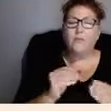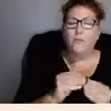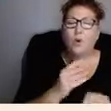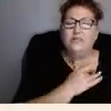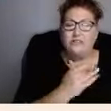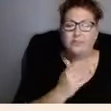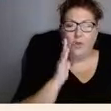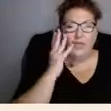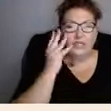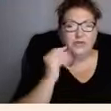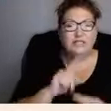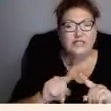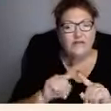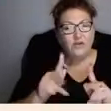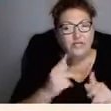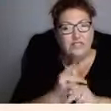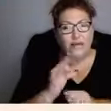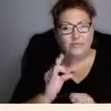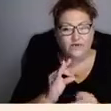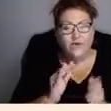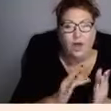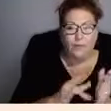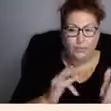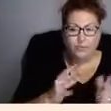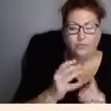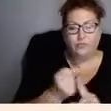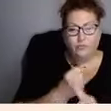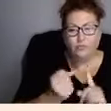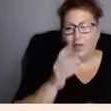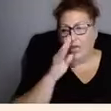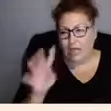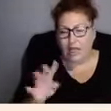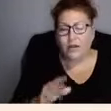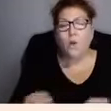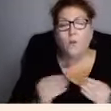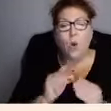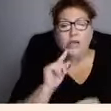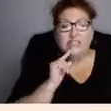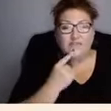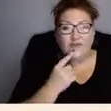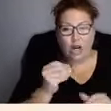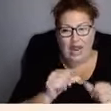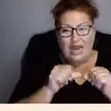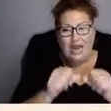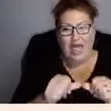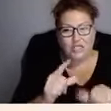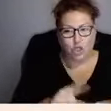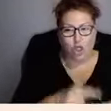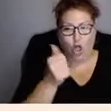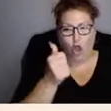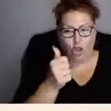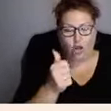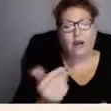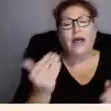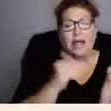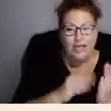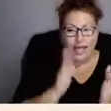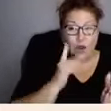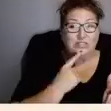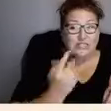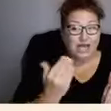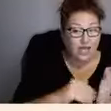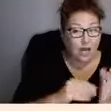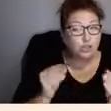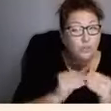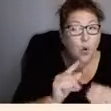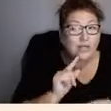different types of abuse and neglect, which is more severe and lasts for longer periods of time. Again, I'll repeat that. It's more severe